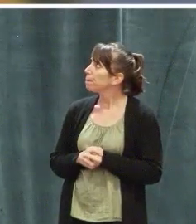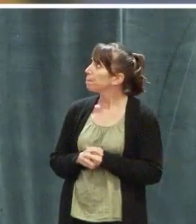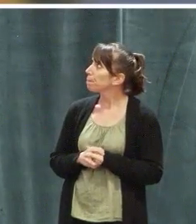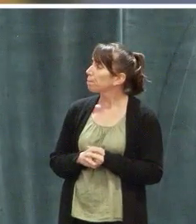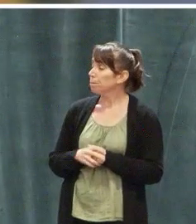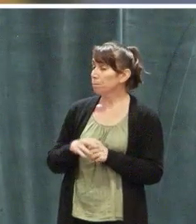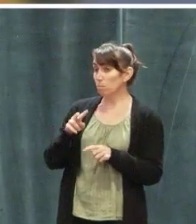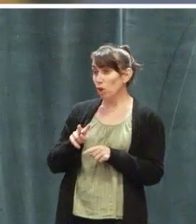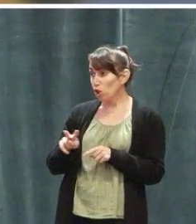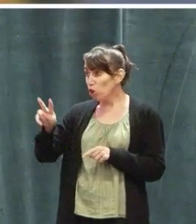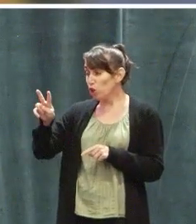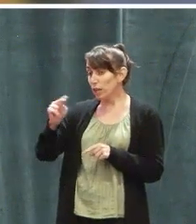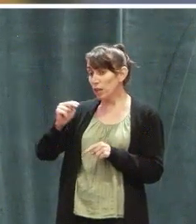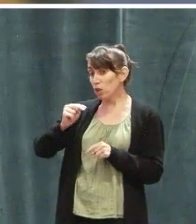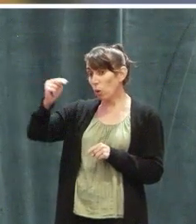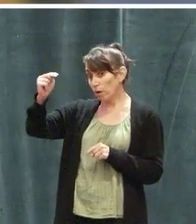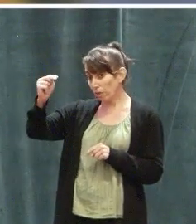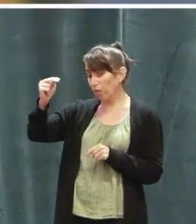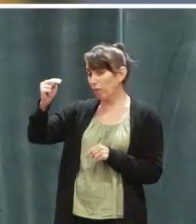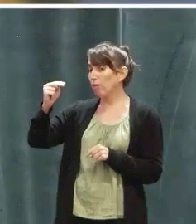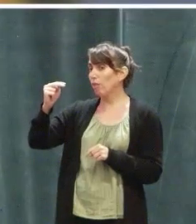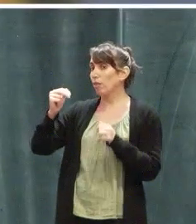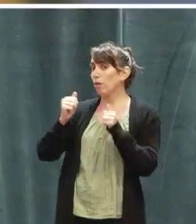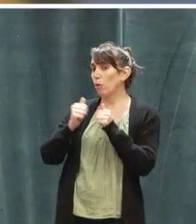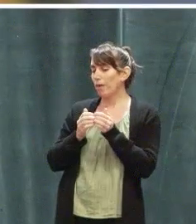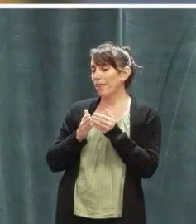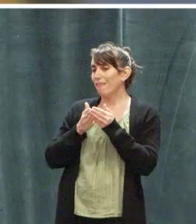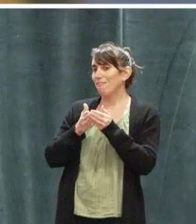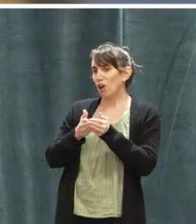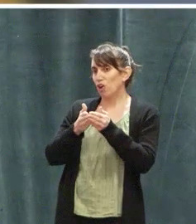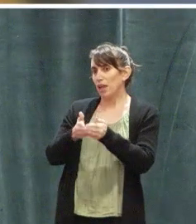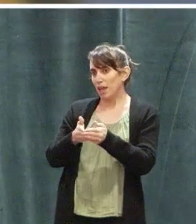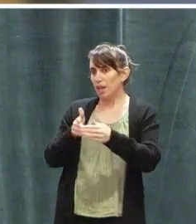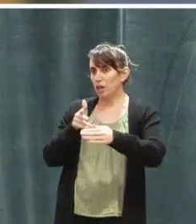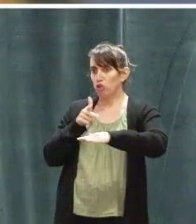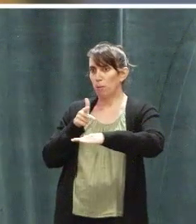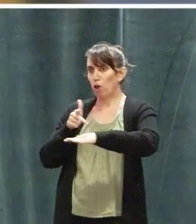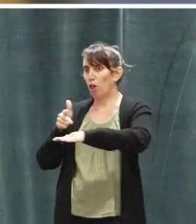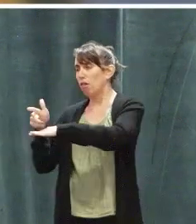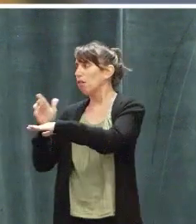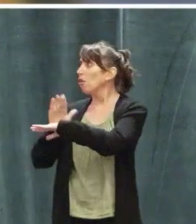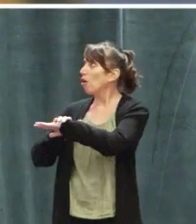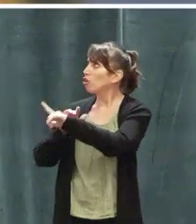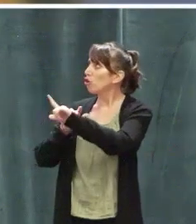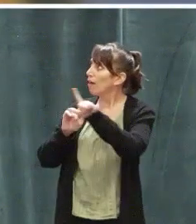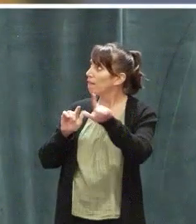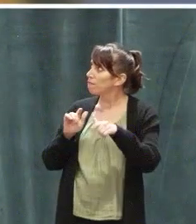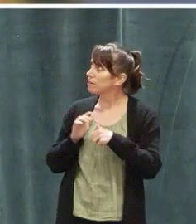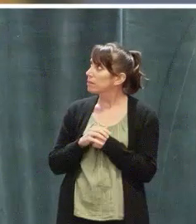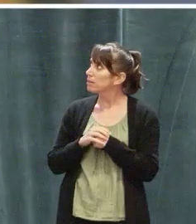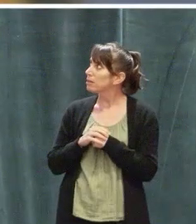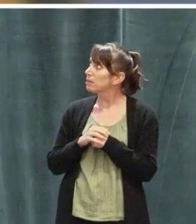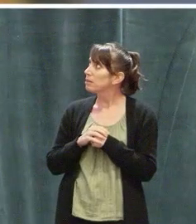Looking northward, with the ferry terminal kind of out of view on your left, you